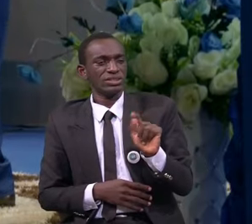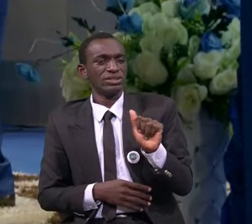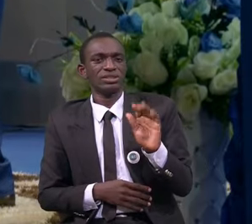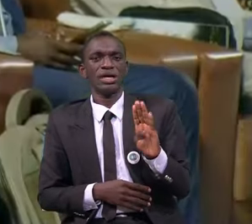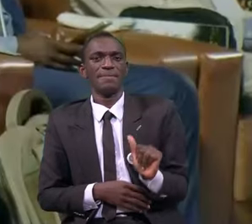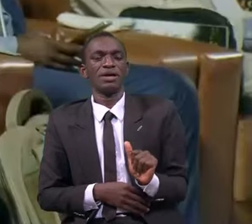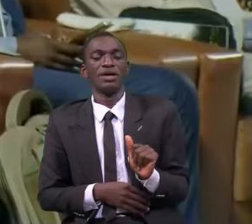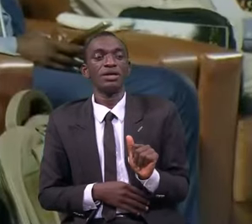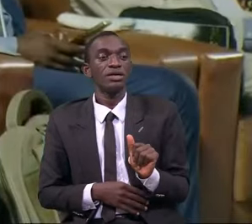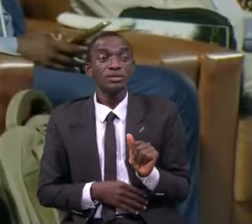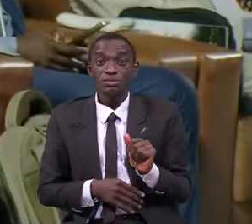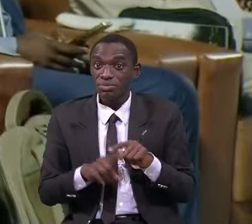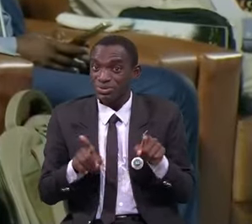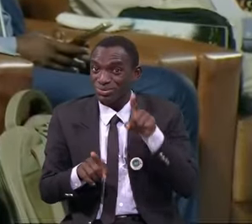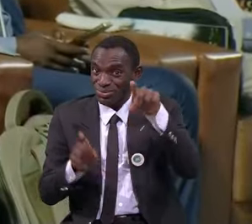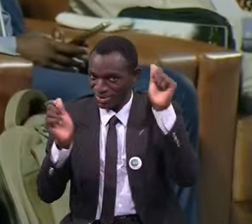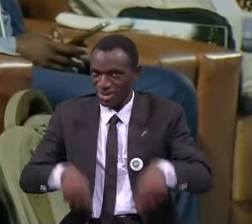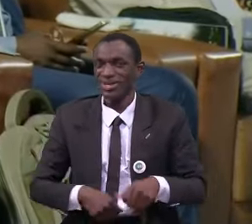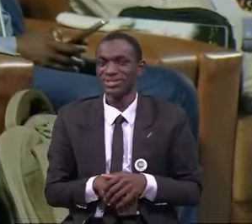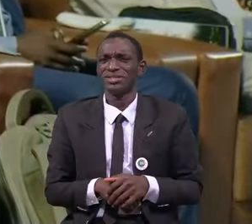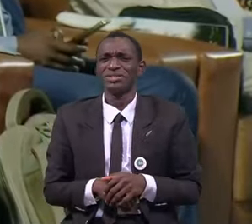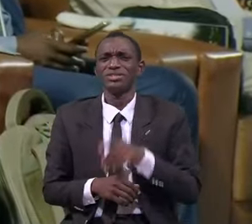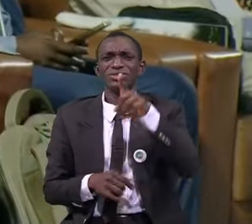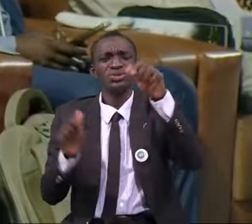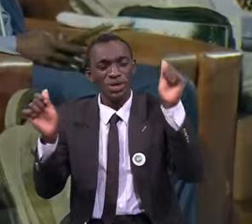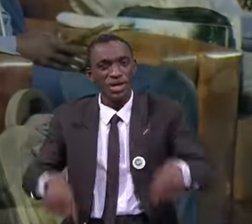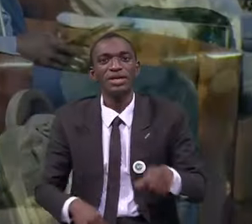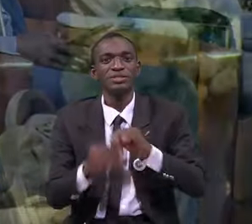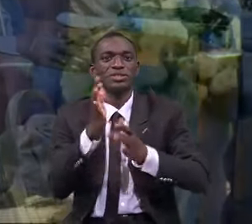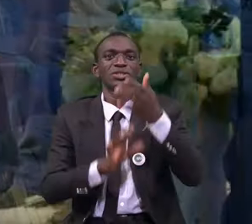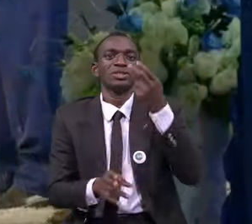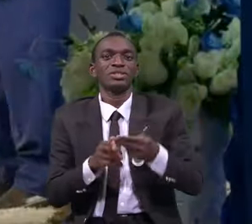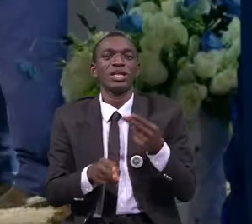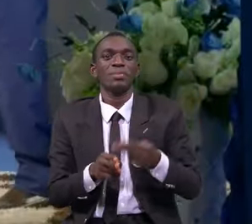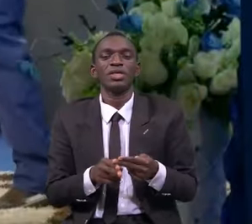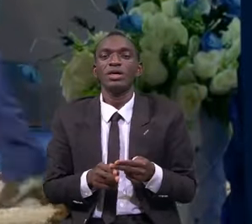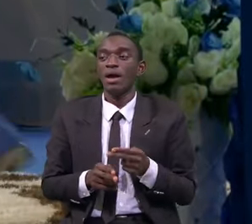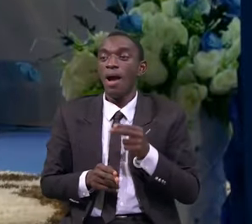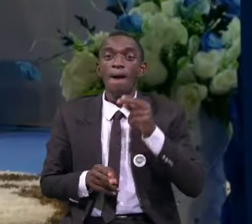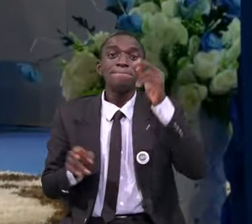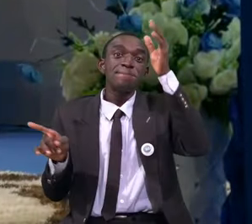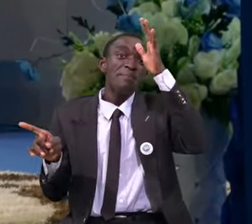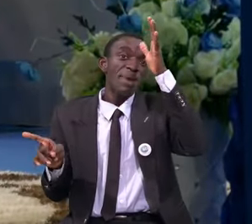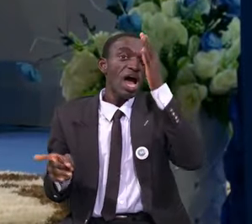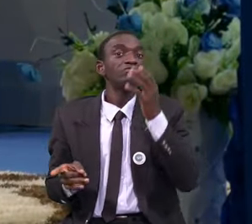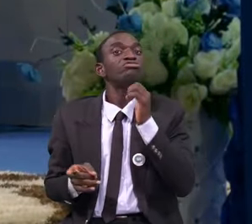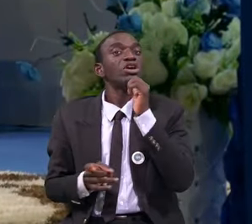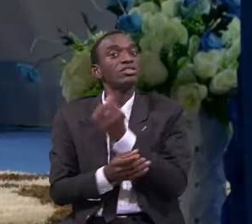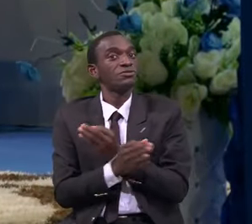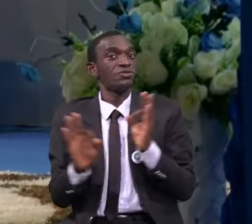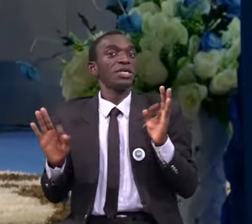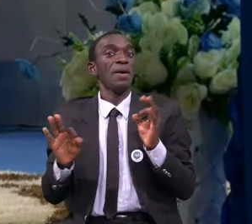You can. You can. Papa might not have been free, but tonight